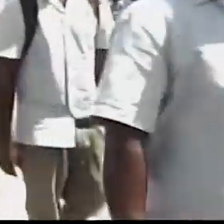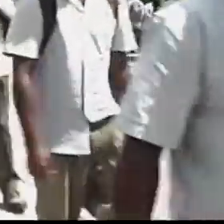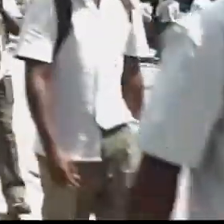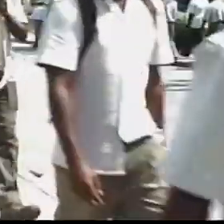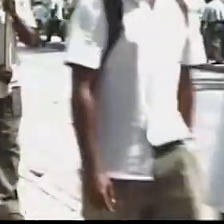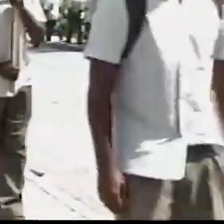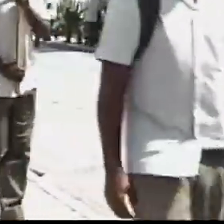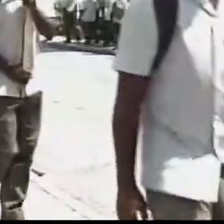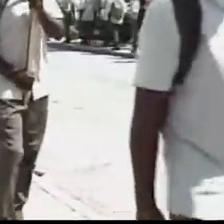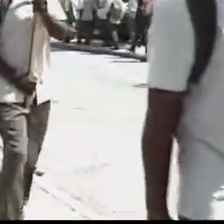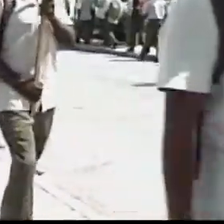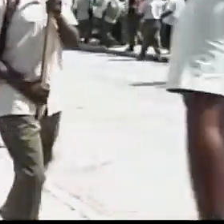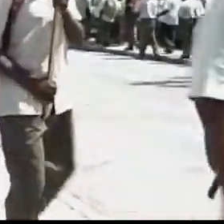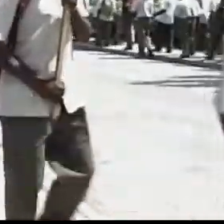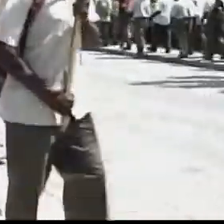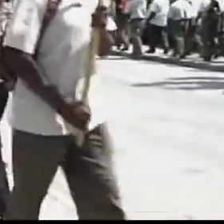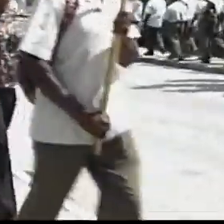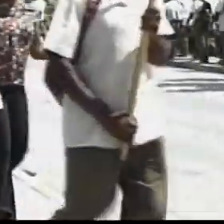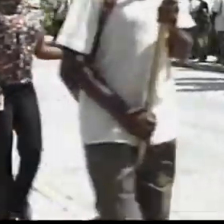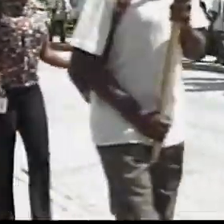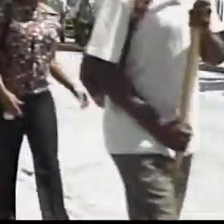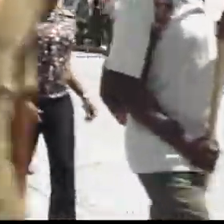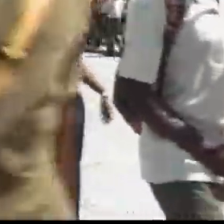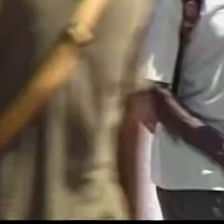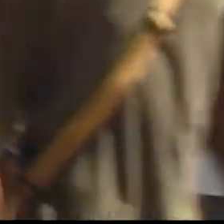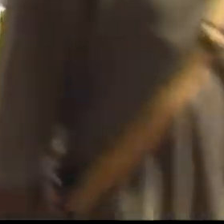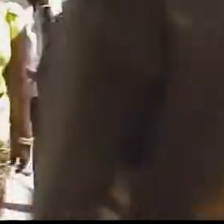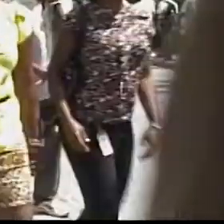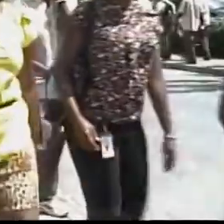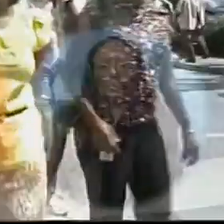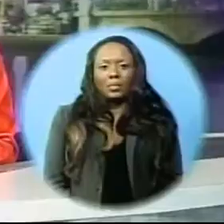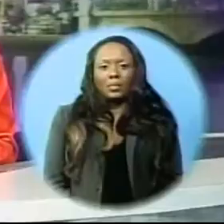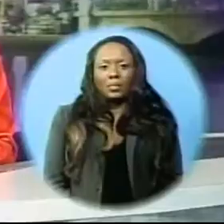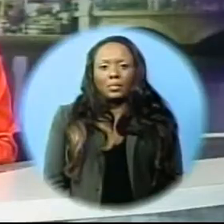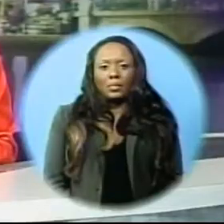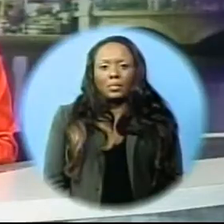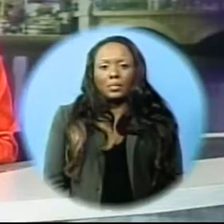demands. Tomorrow's meeting is expected to take place at Parliament.